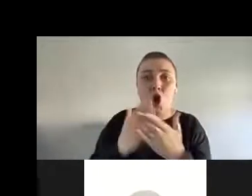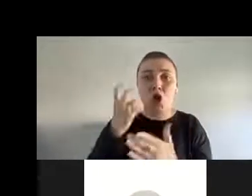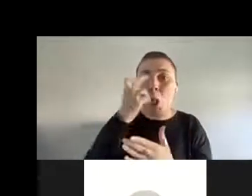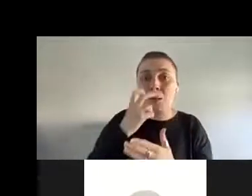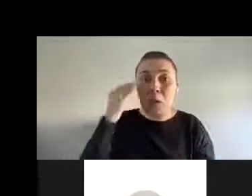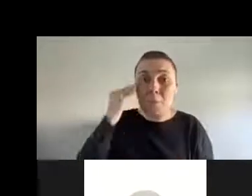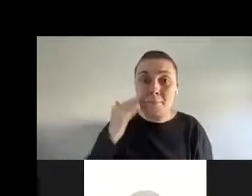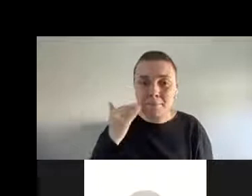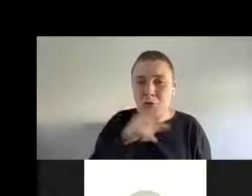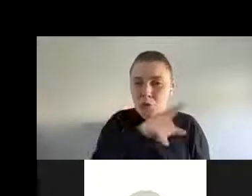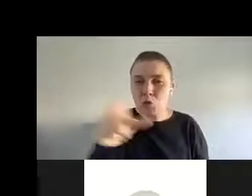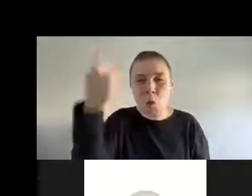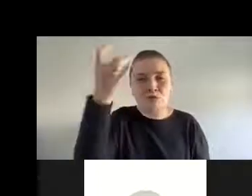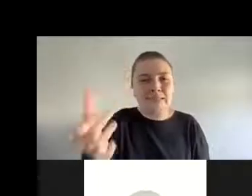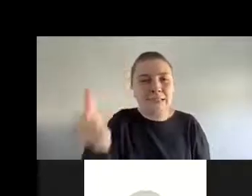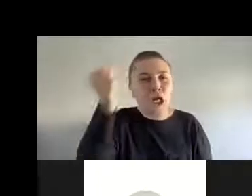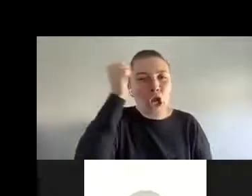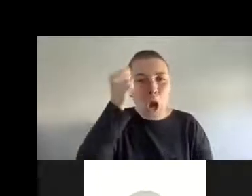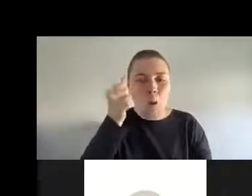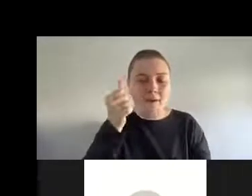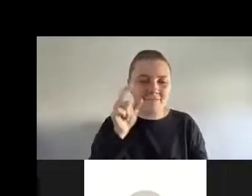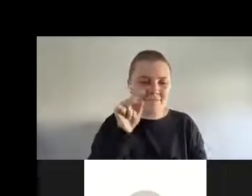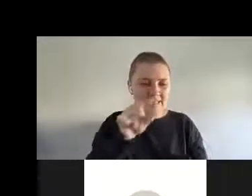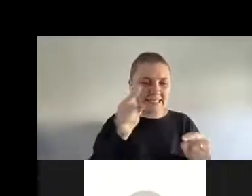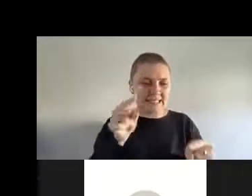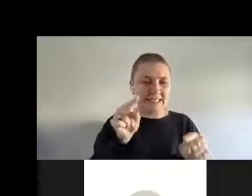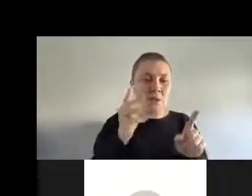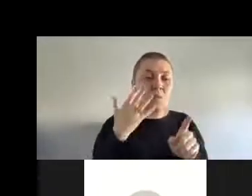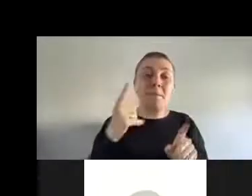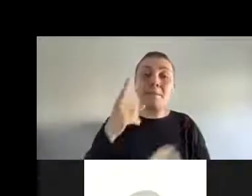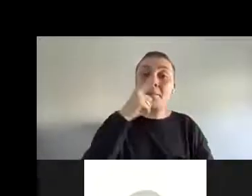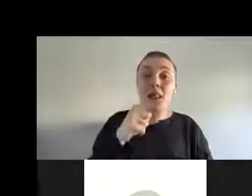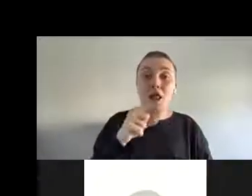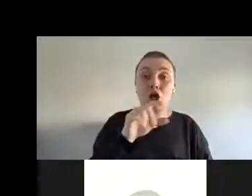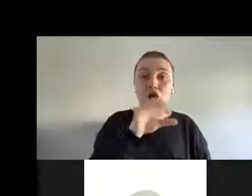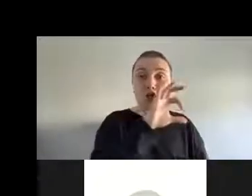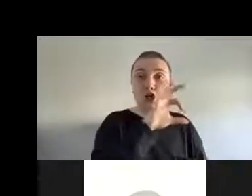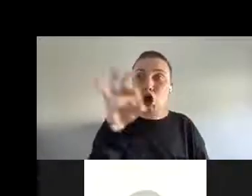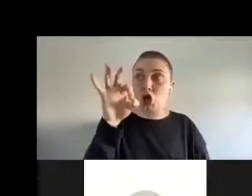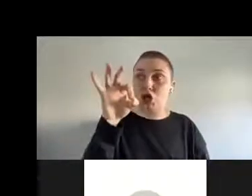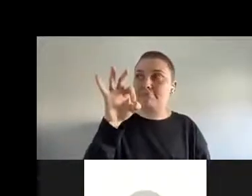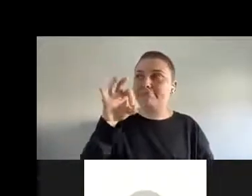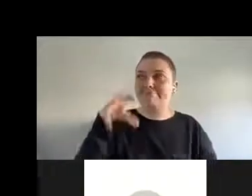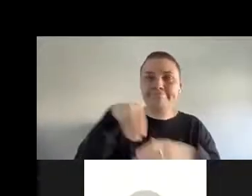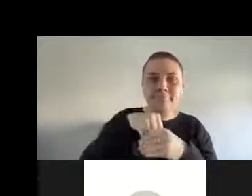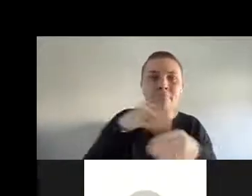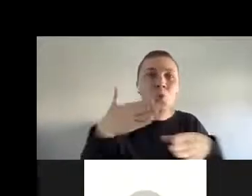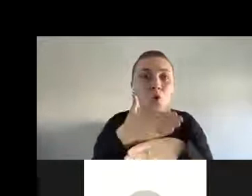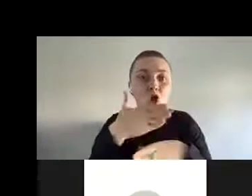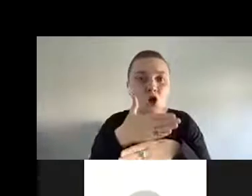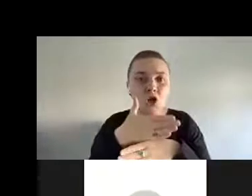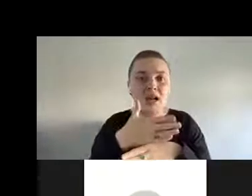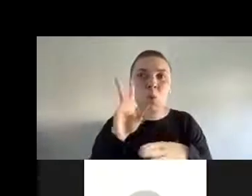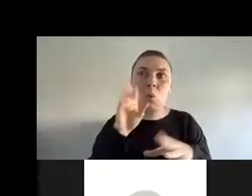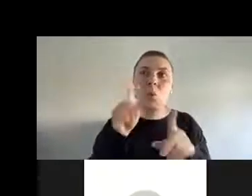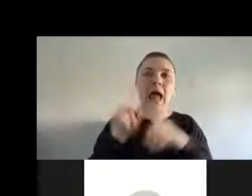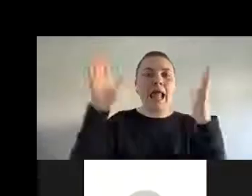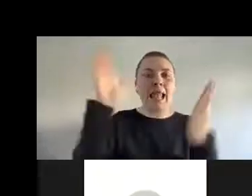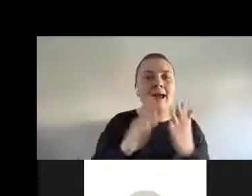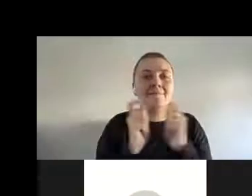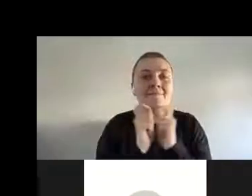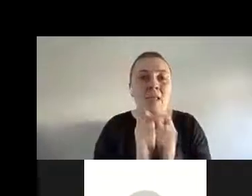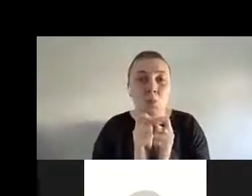aware of this kind of paradigm as well, where once people are no longer active members of the workforce, they're seen as less valuable. And for